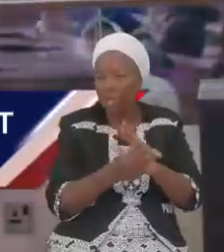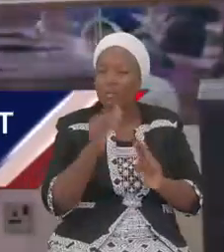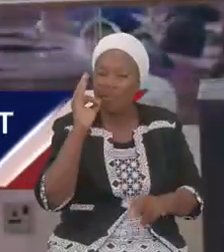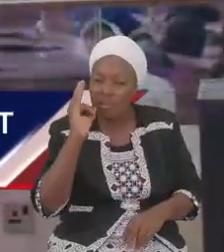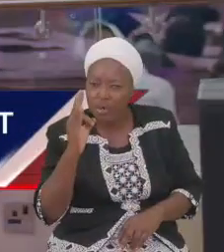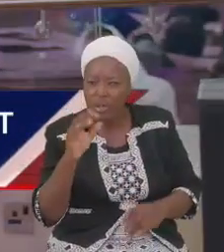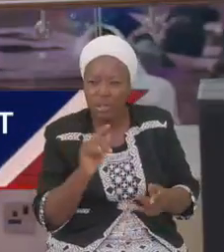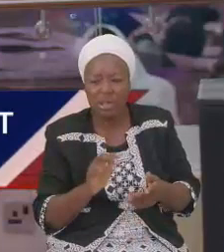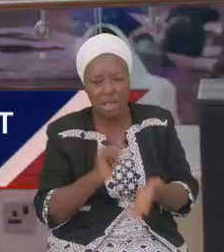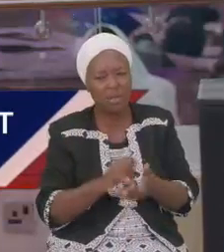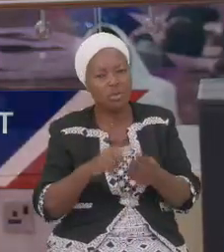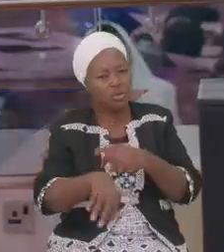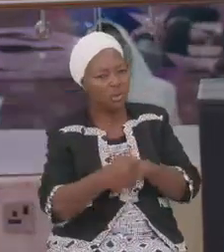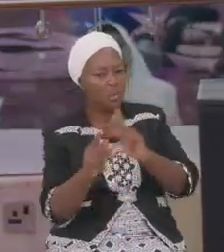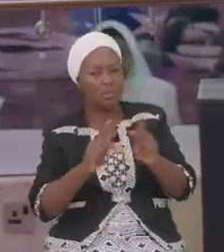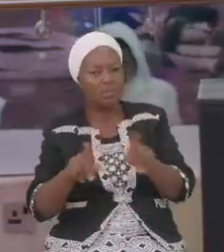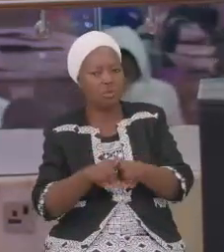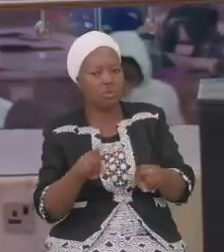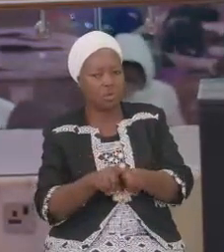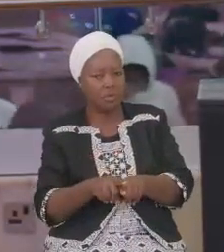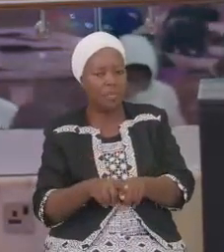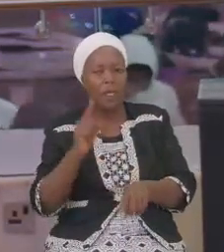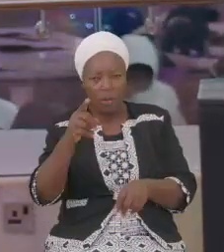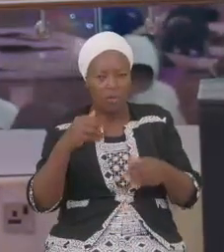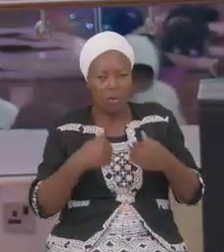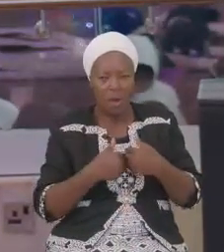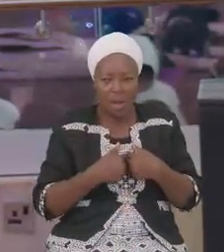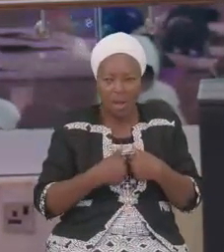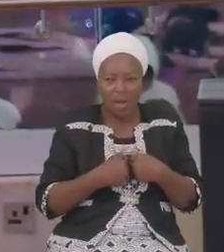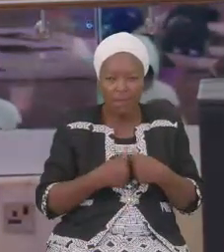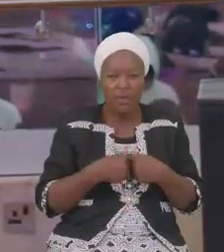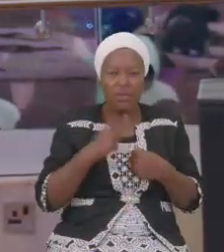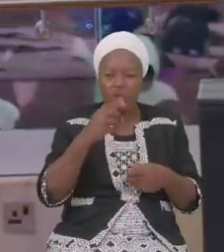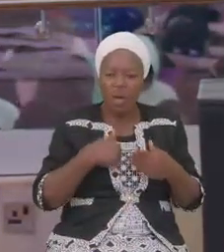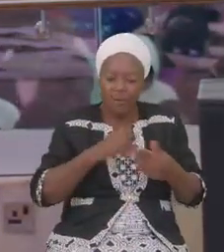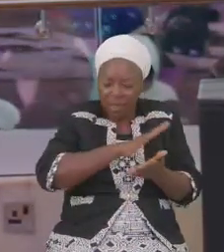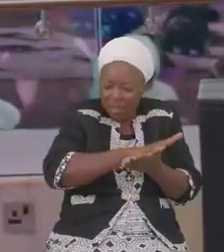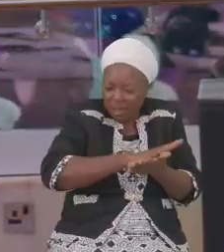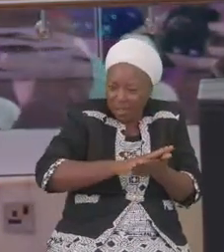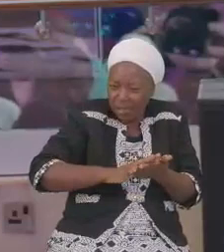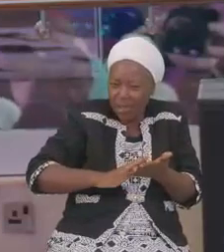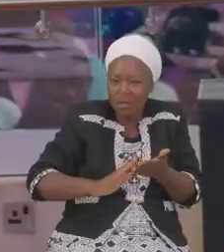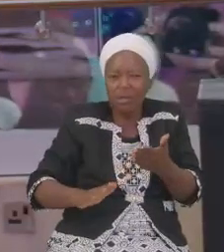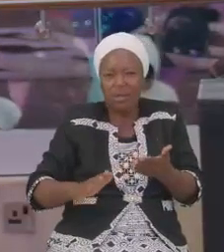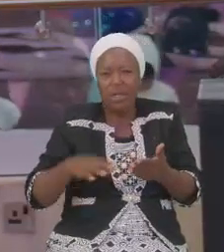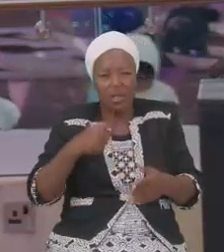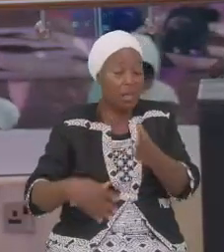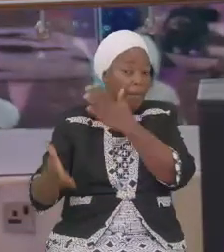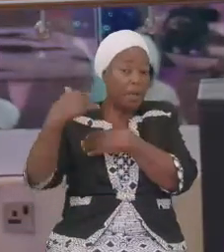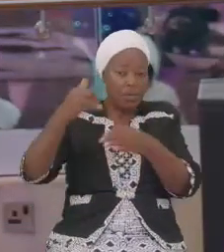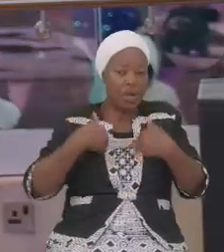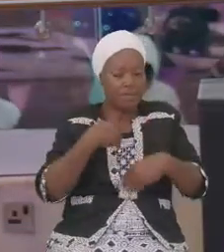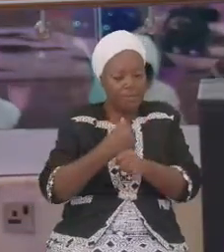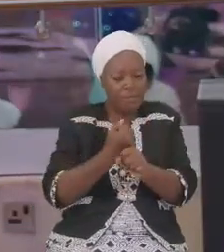that to other people too. And you have, you've cleaned up your past, you've made